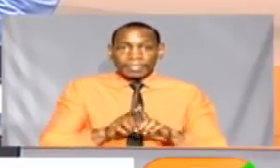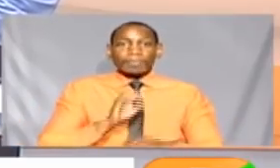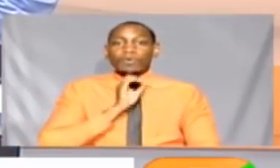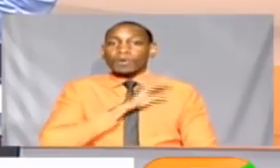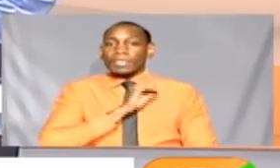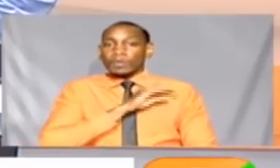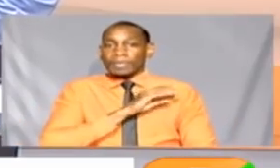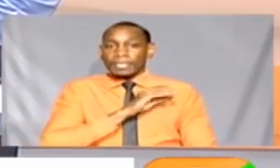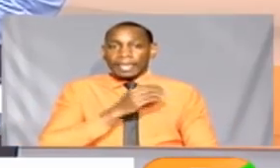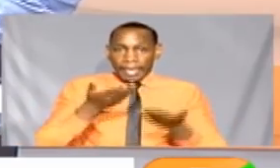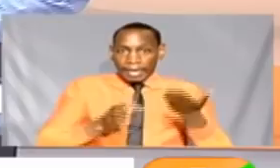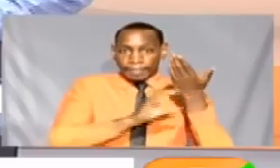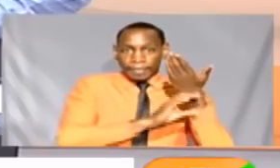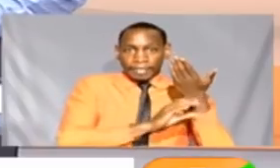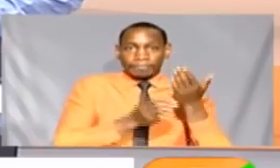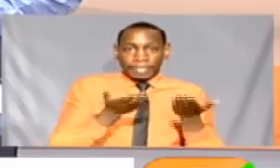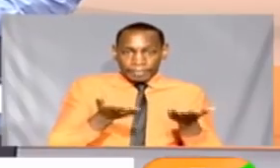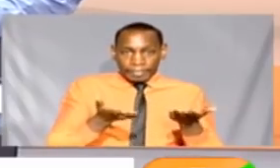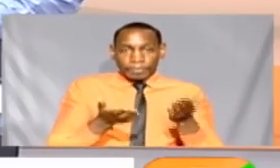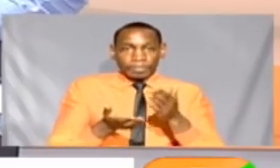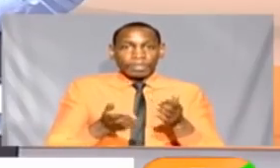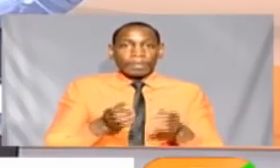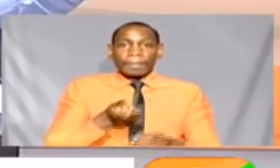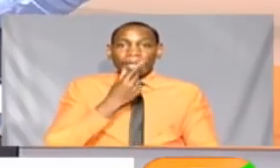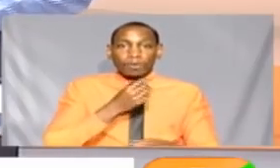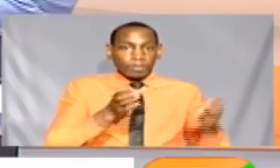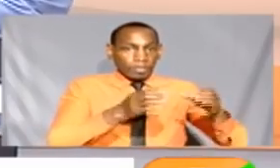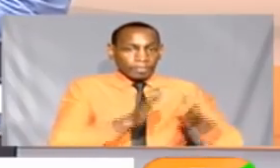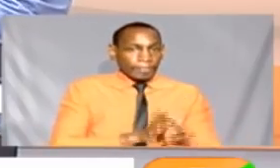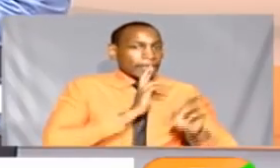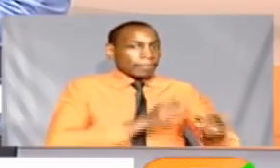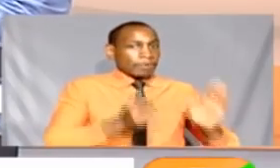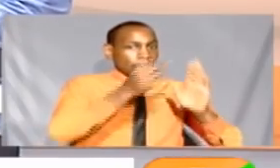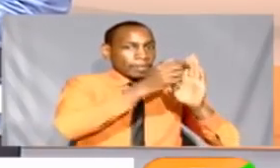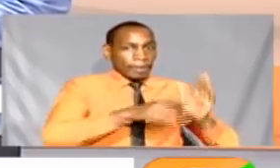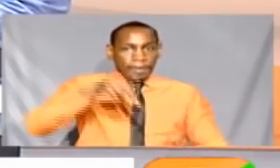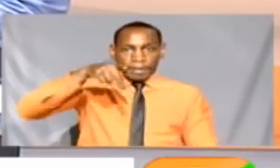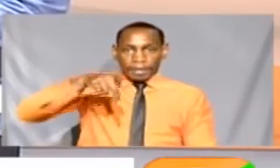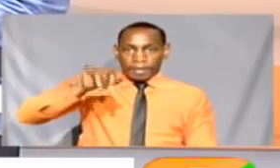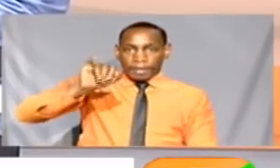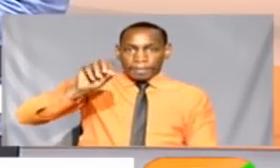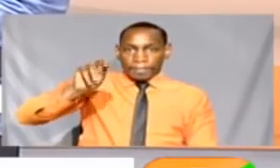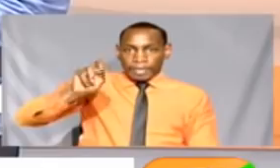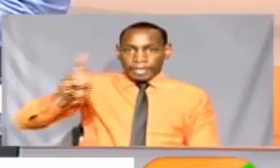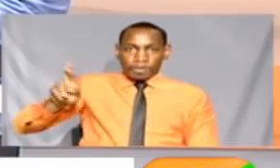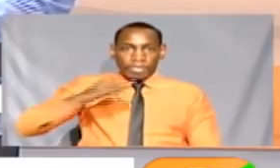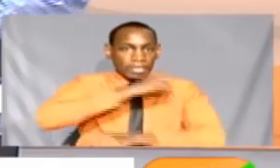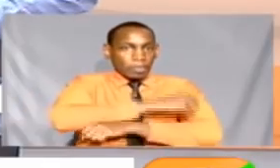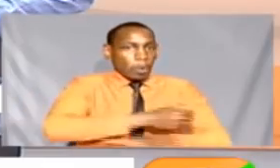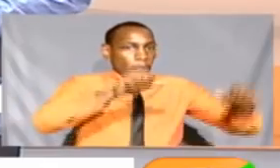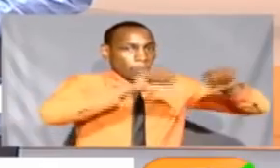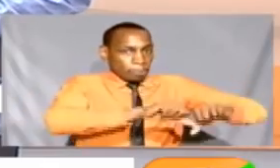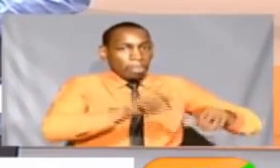uproar within and without medical circles. Well, the report ranks pioneer schools of medicine worse in terms